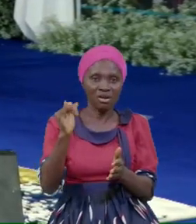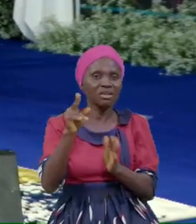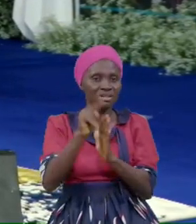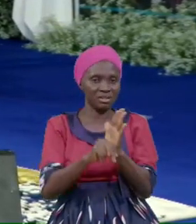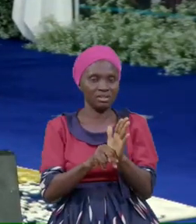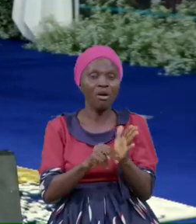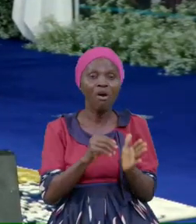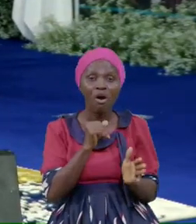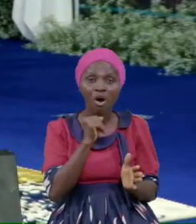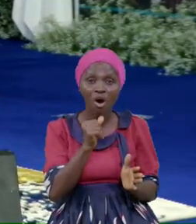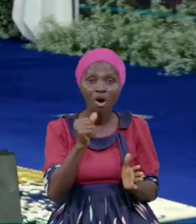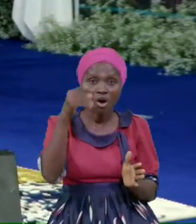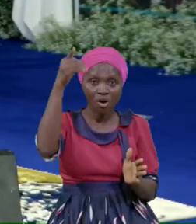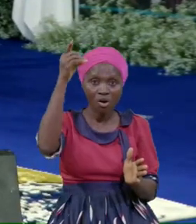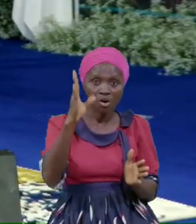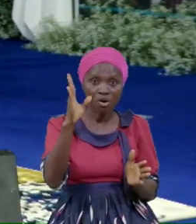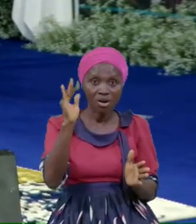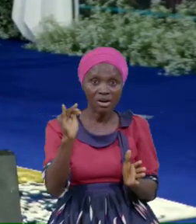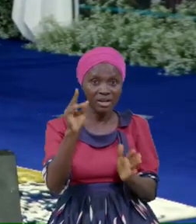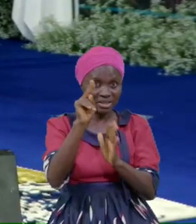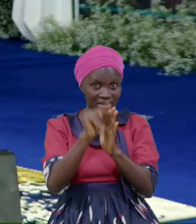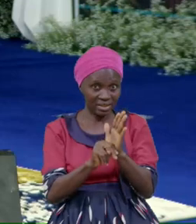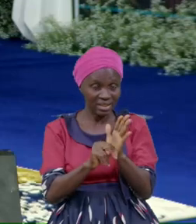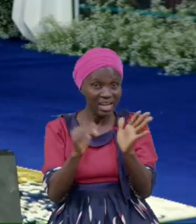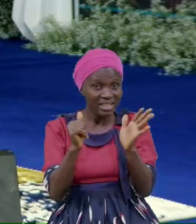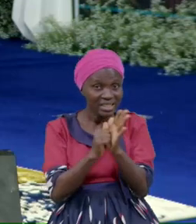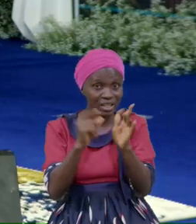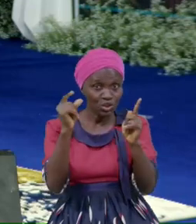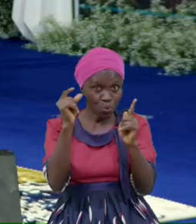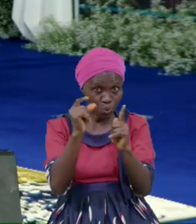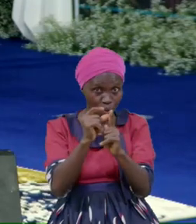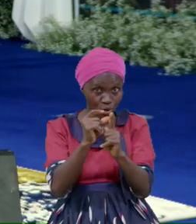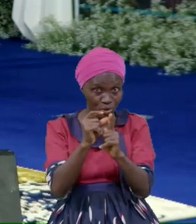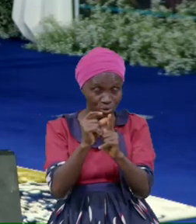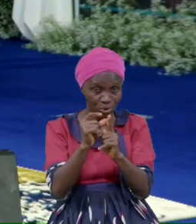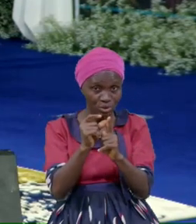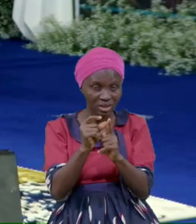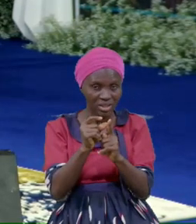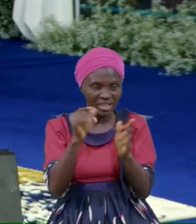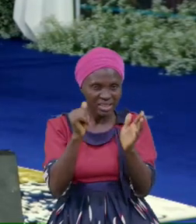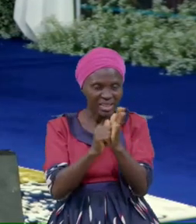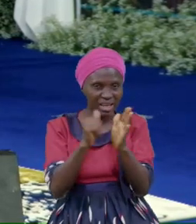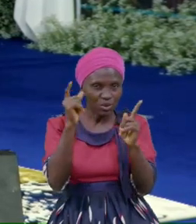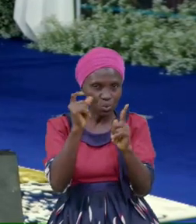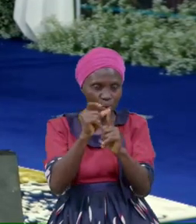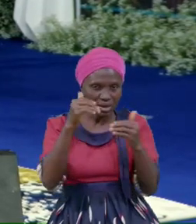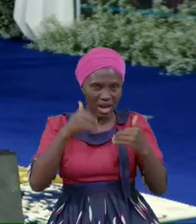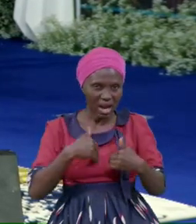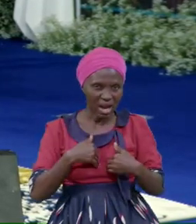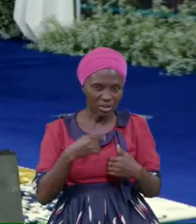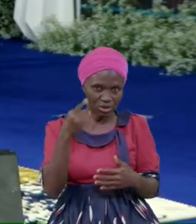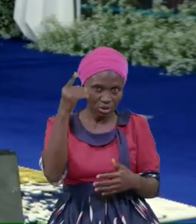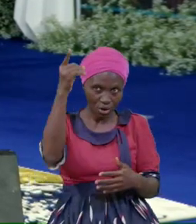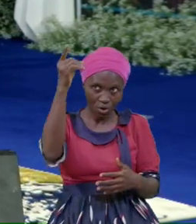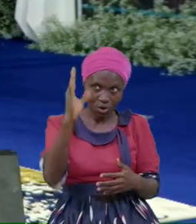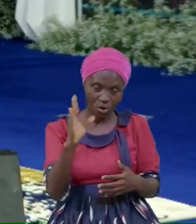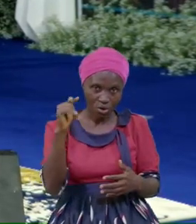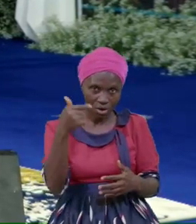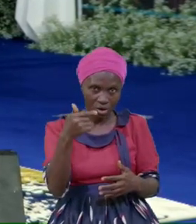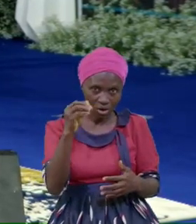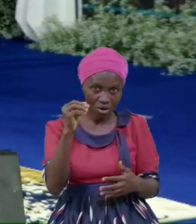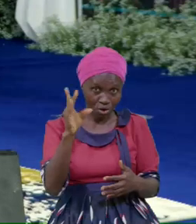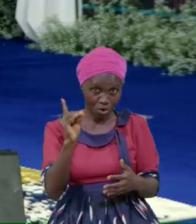Ungodliness. If you look at that word, there is God inside there. There's godly inside there.